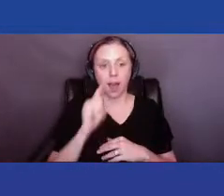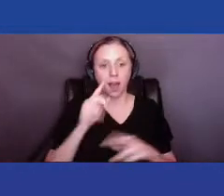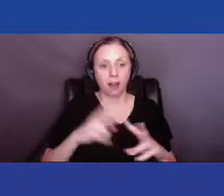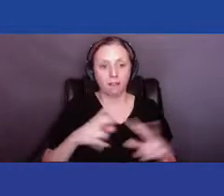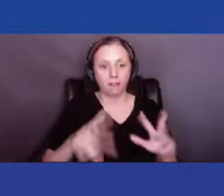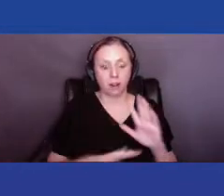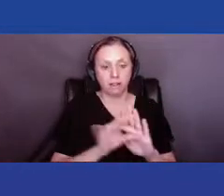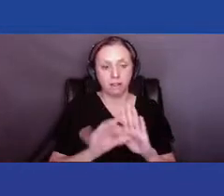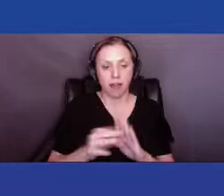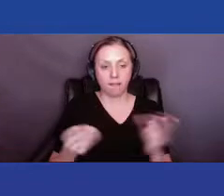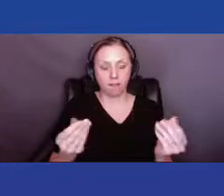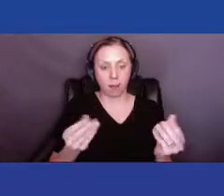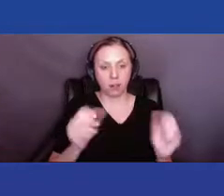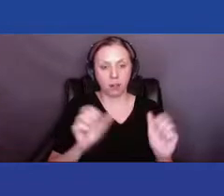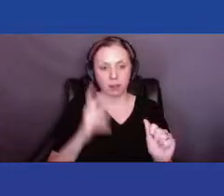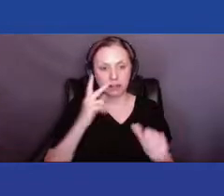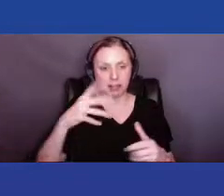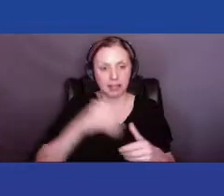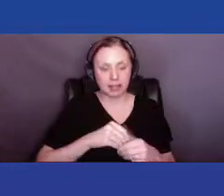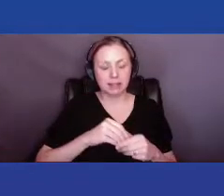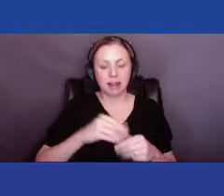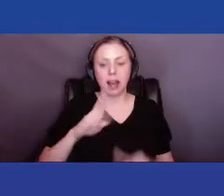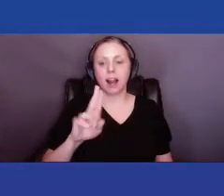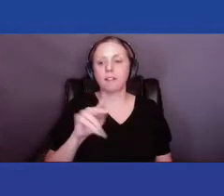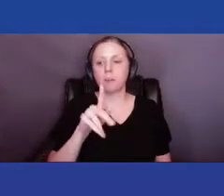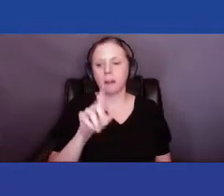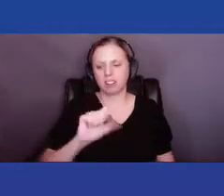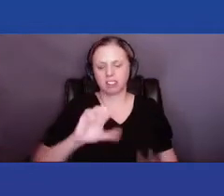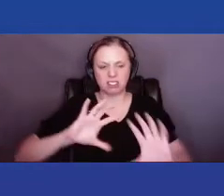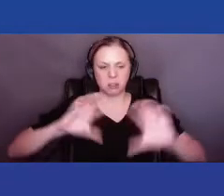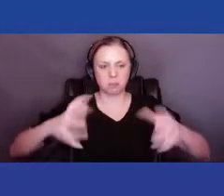and you see the inside of the bundles. Next slide.